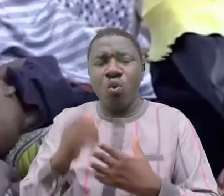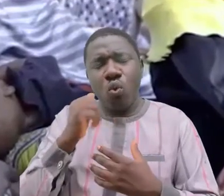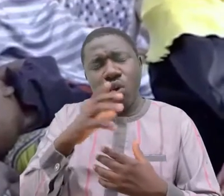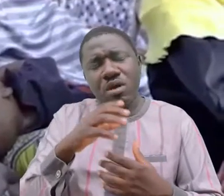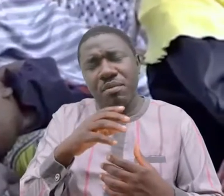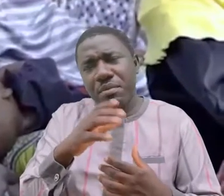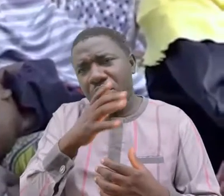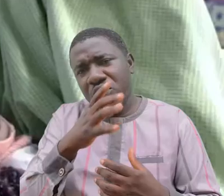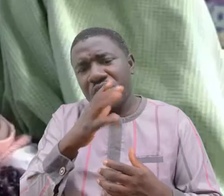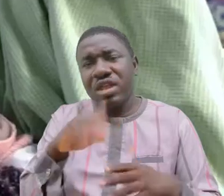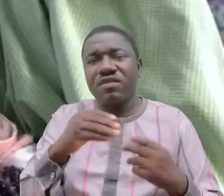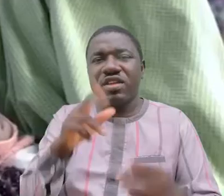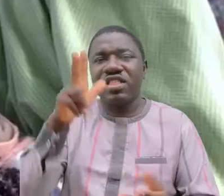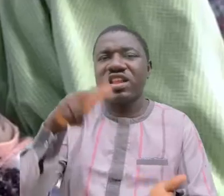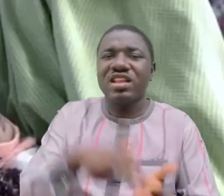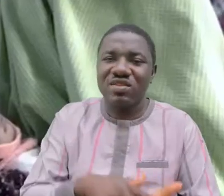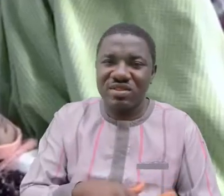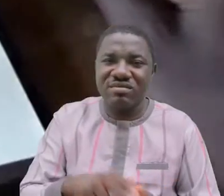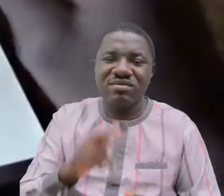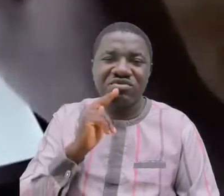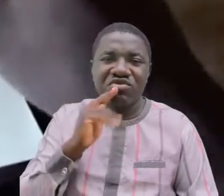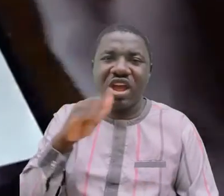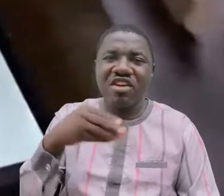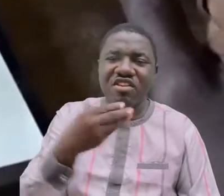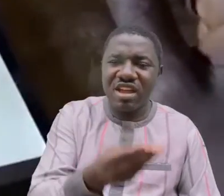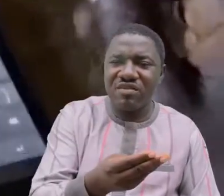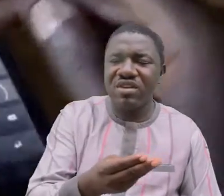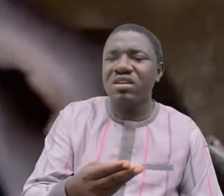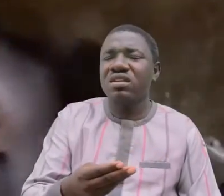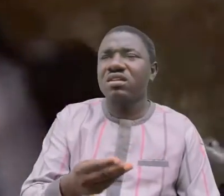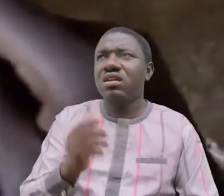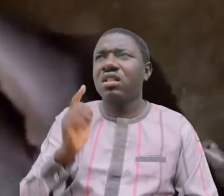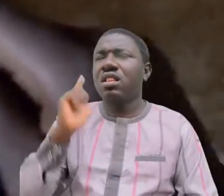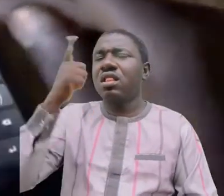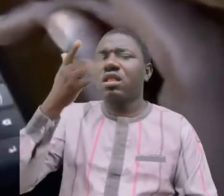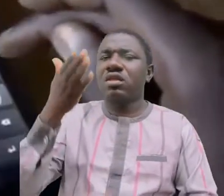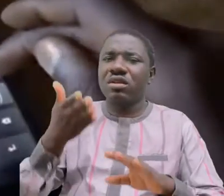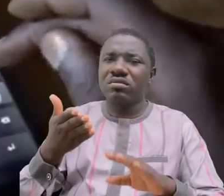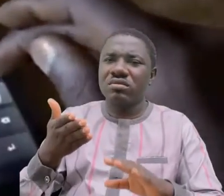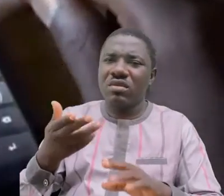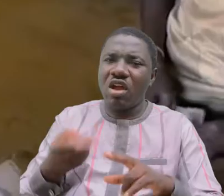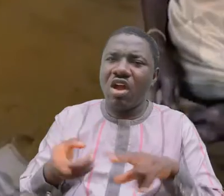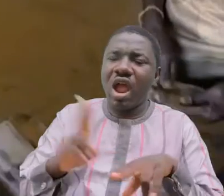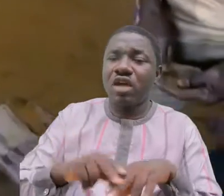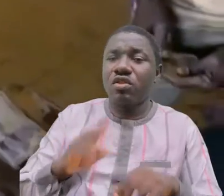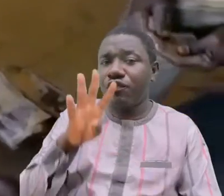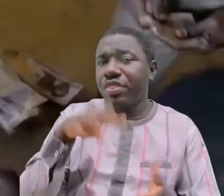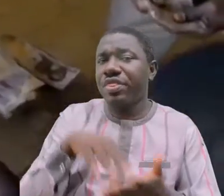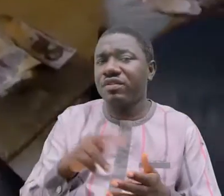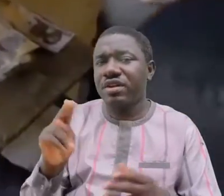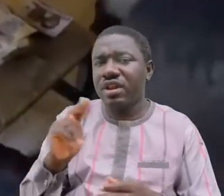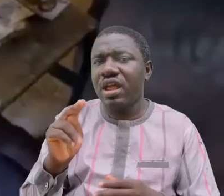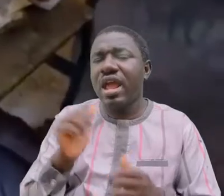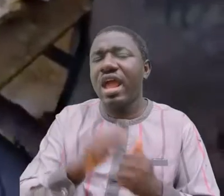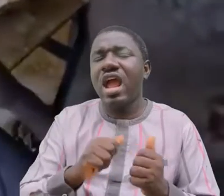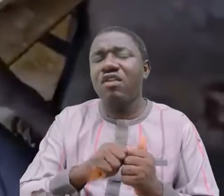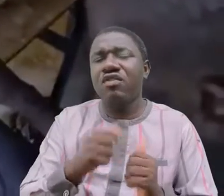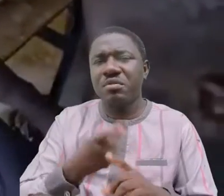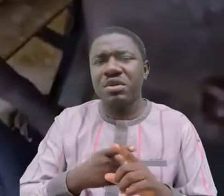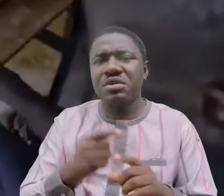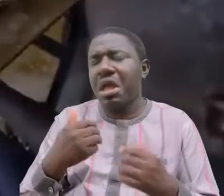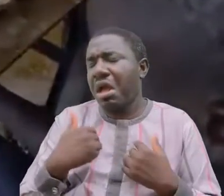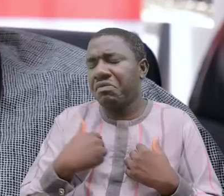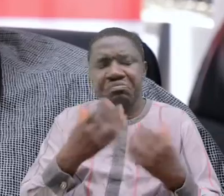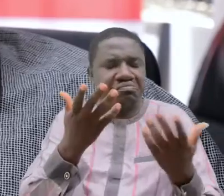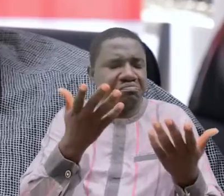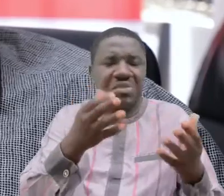a stipend of about 3,000 naira, and later it was increased to around 4,000 naira every month, while they had the liberty